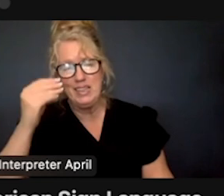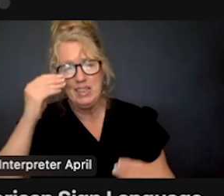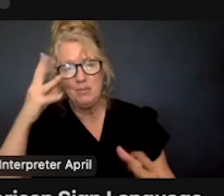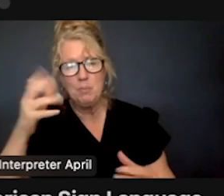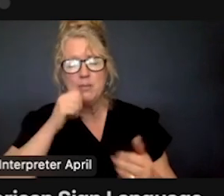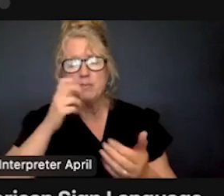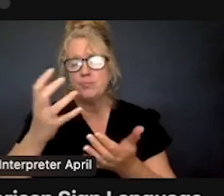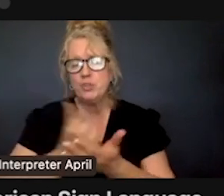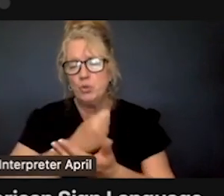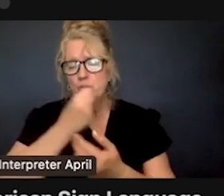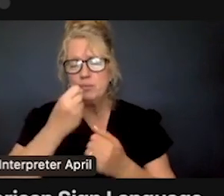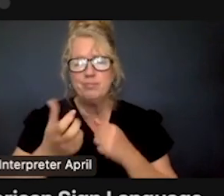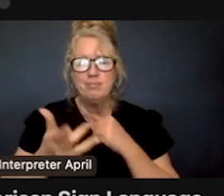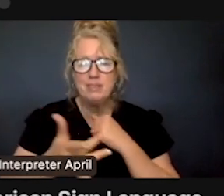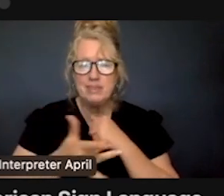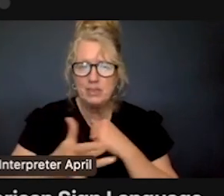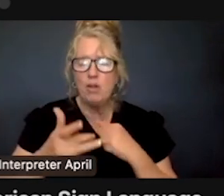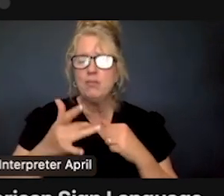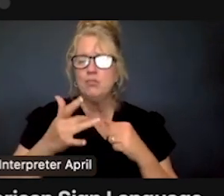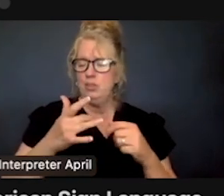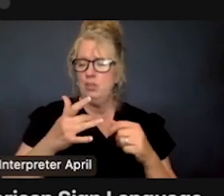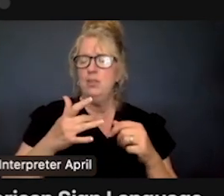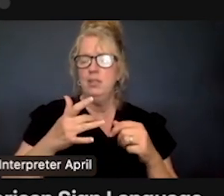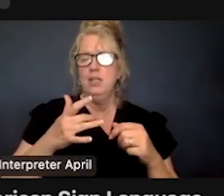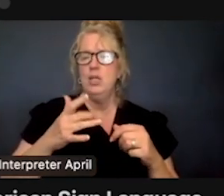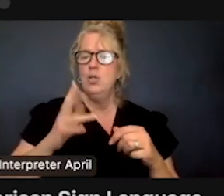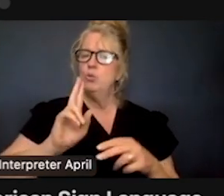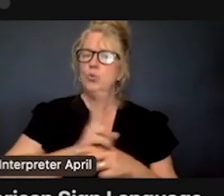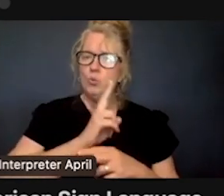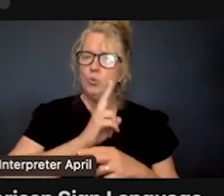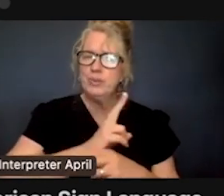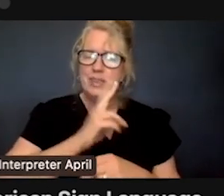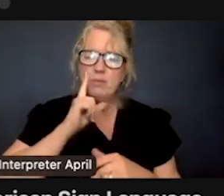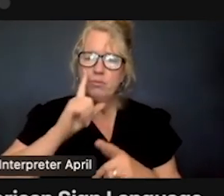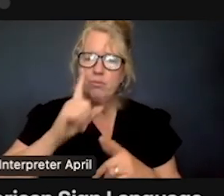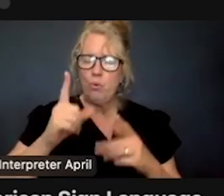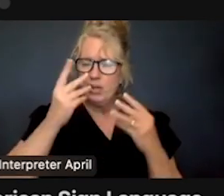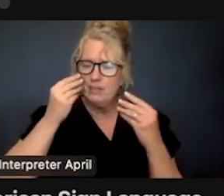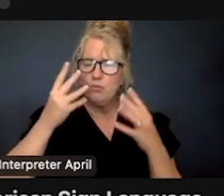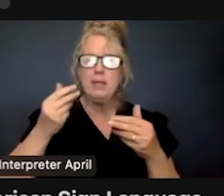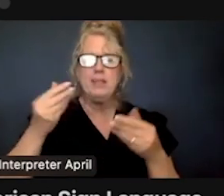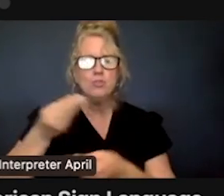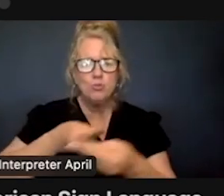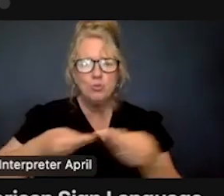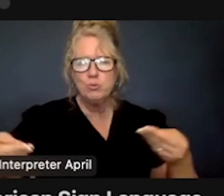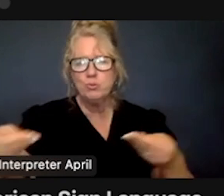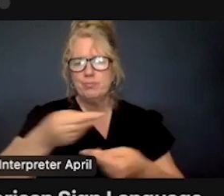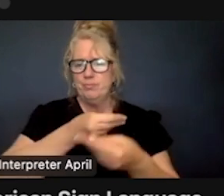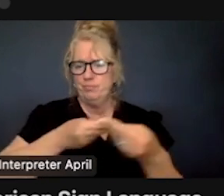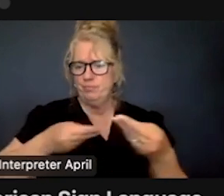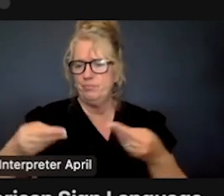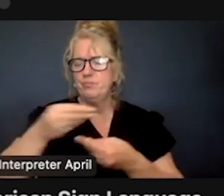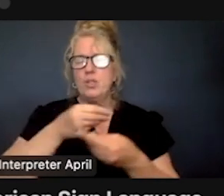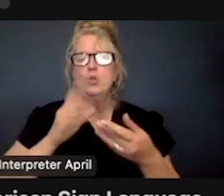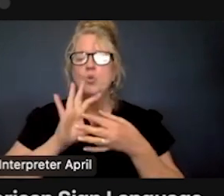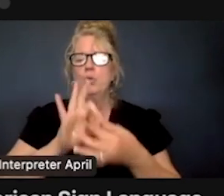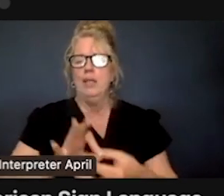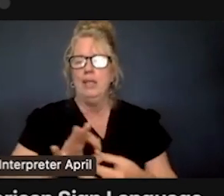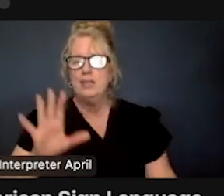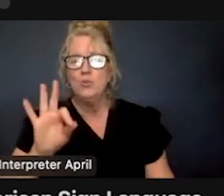of technology for appropriate information sharing, especially related to 988 and